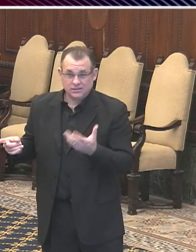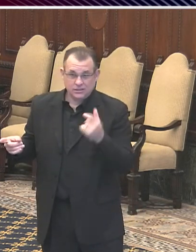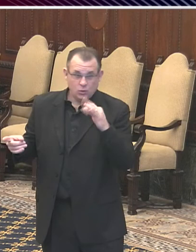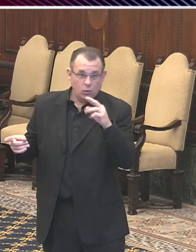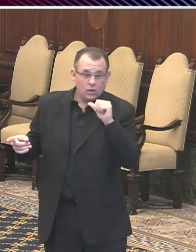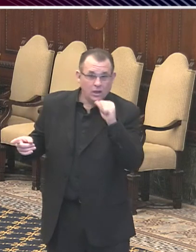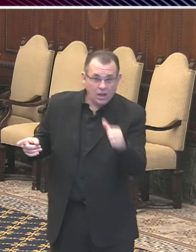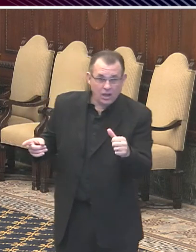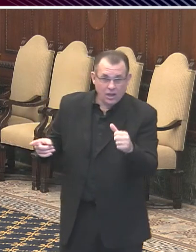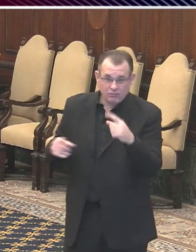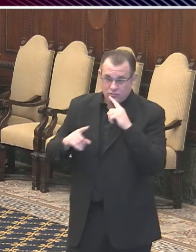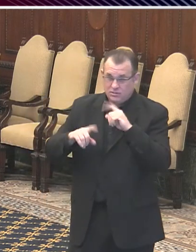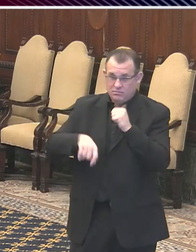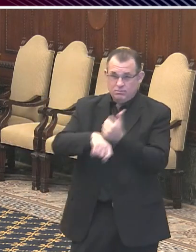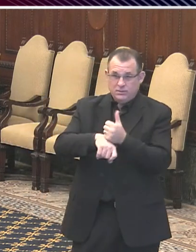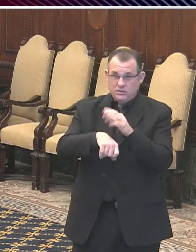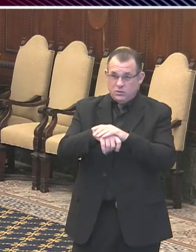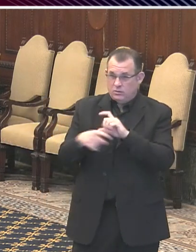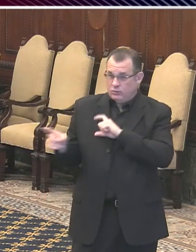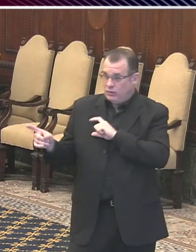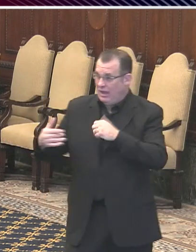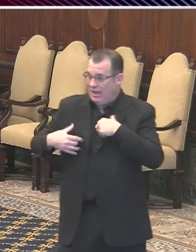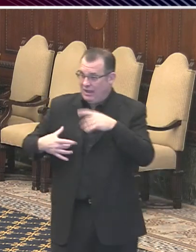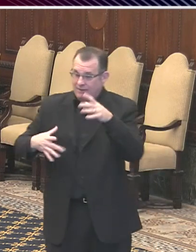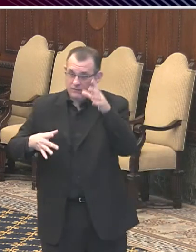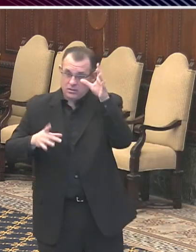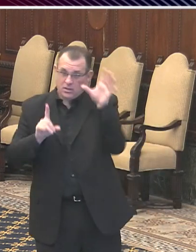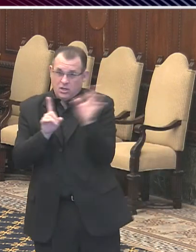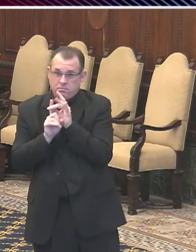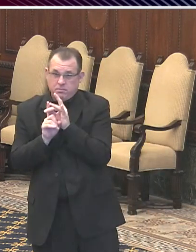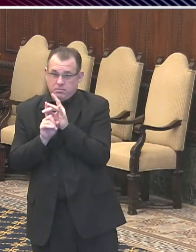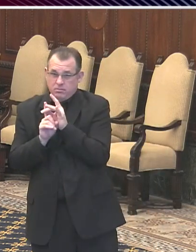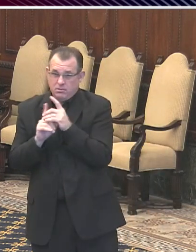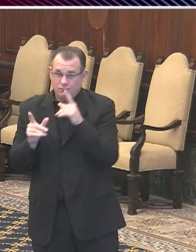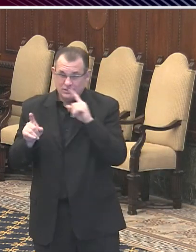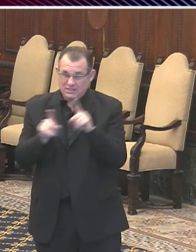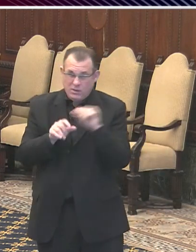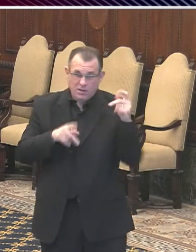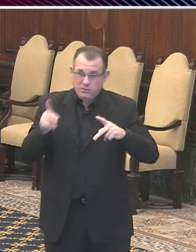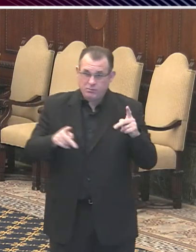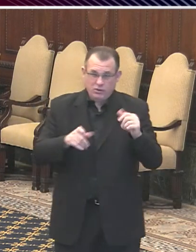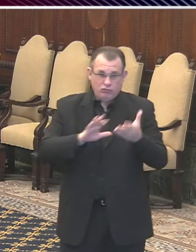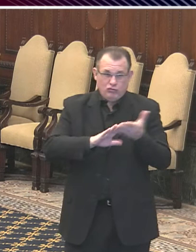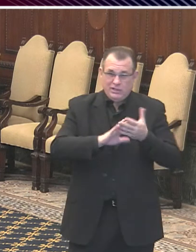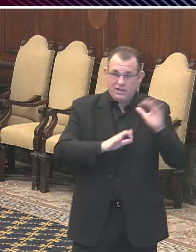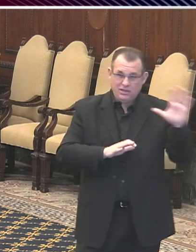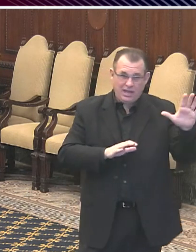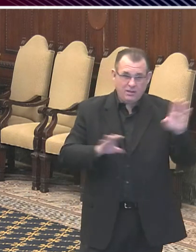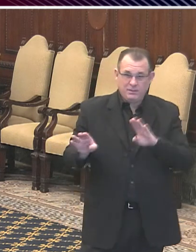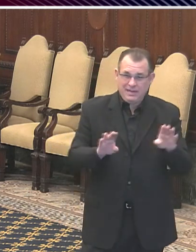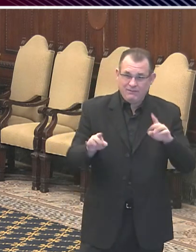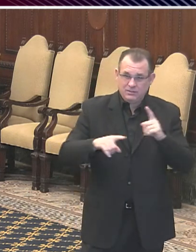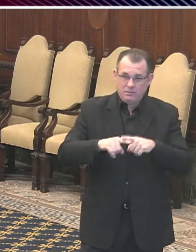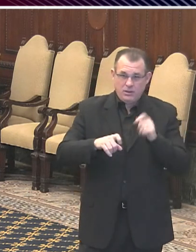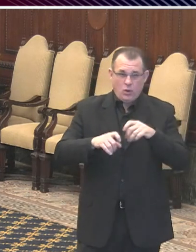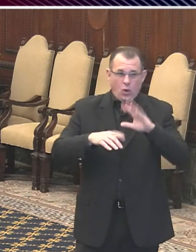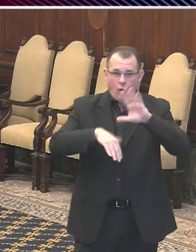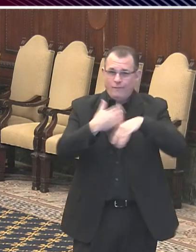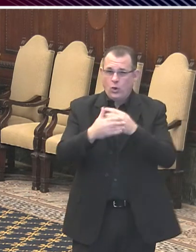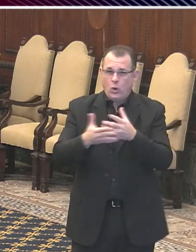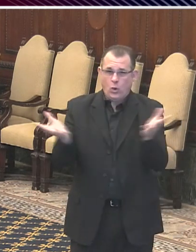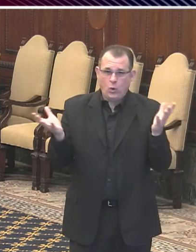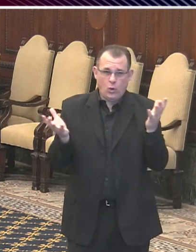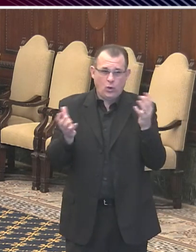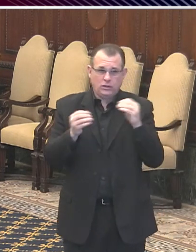based on that information, similar to how people regulate their behavior just based on the overall population